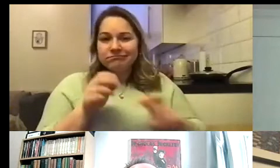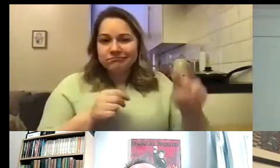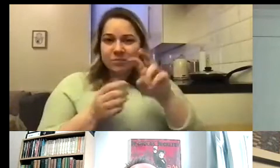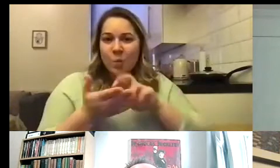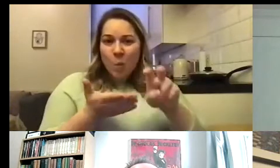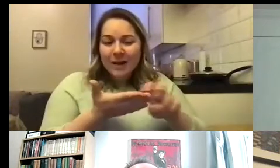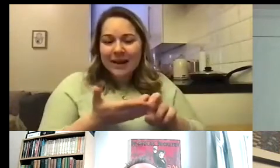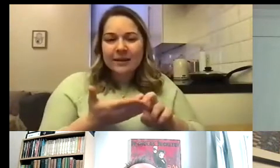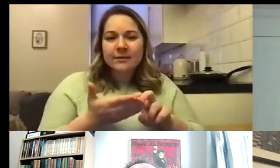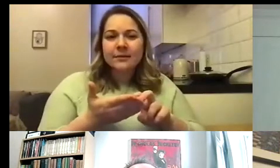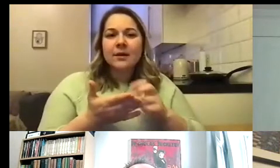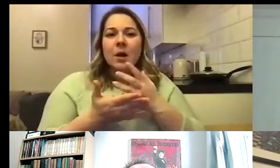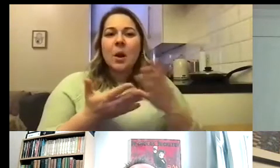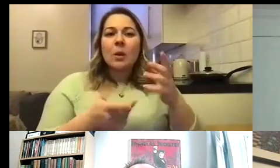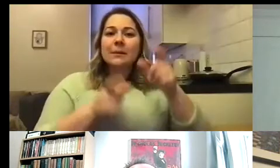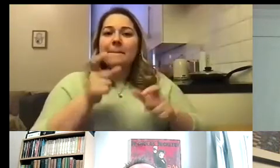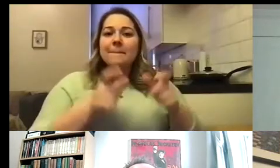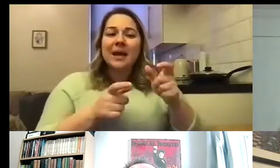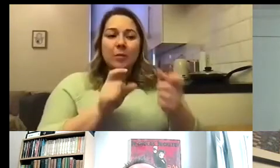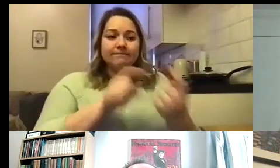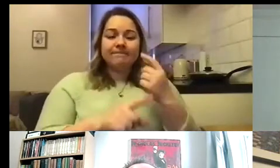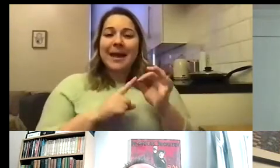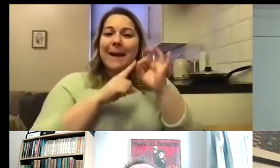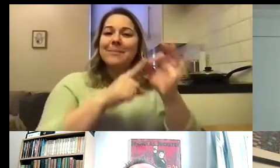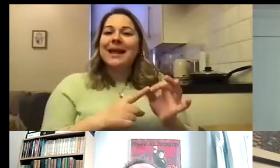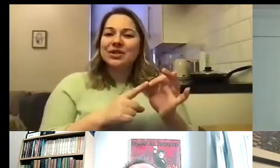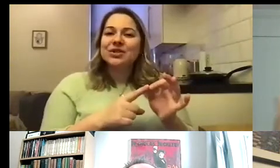many people referred to the fact that one of the really,